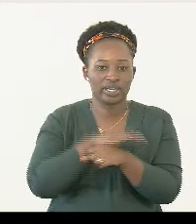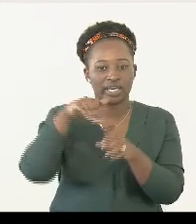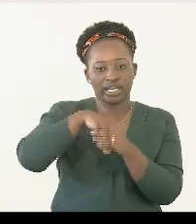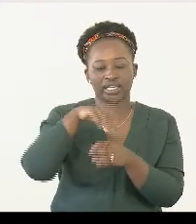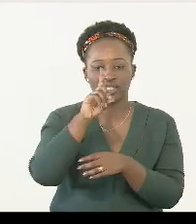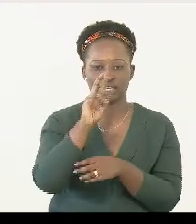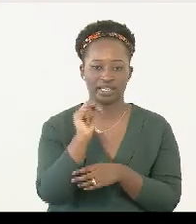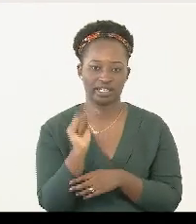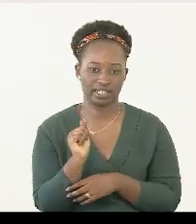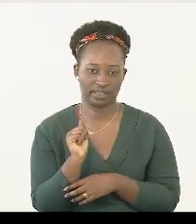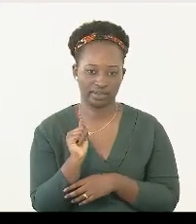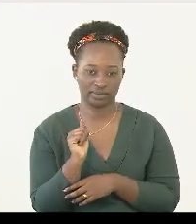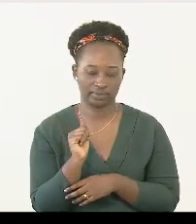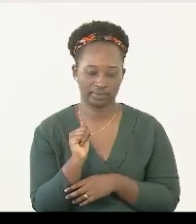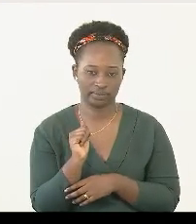DNA.